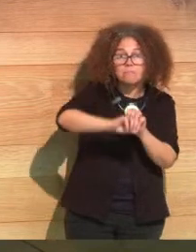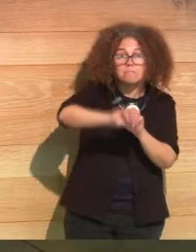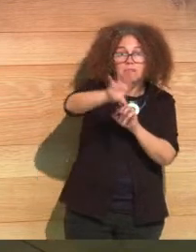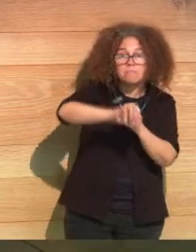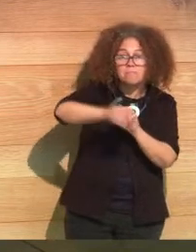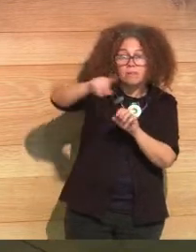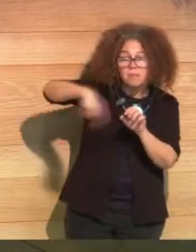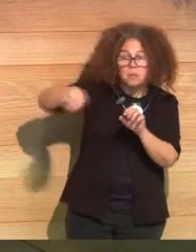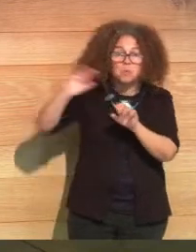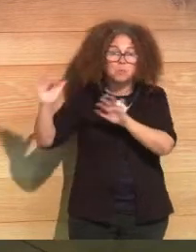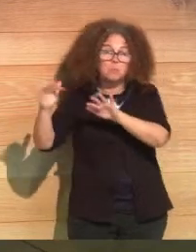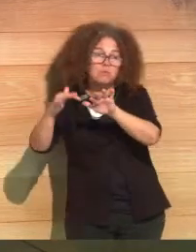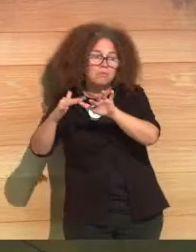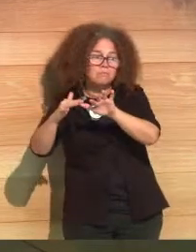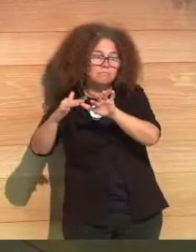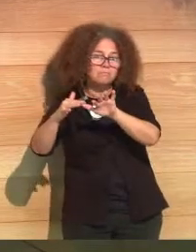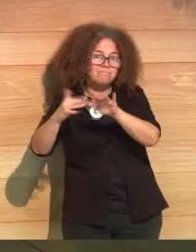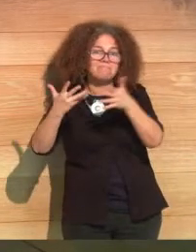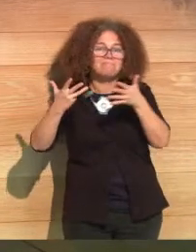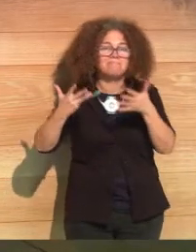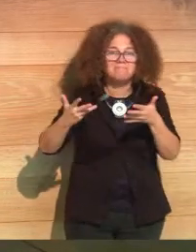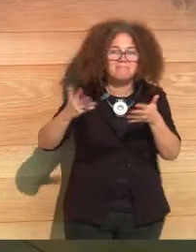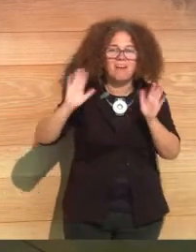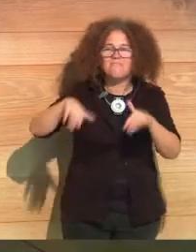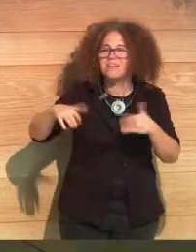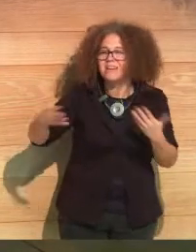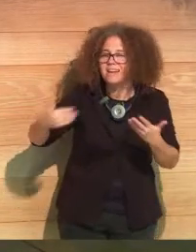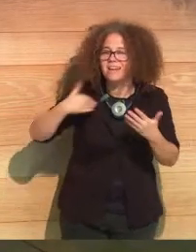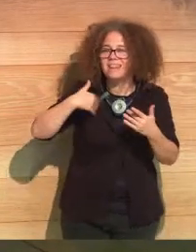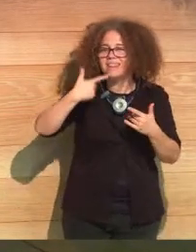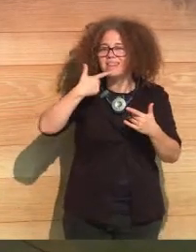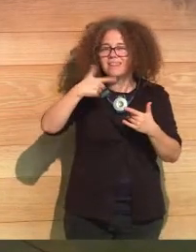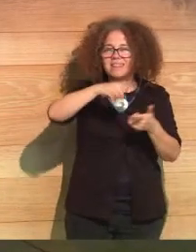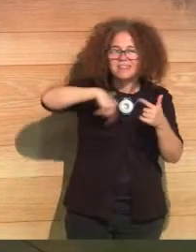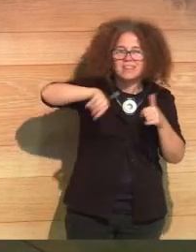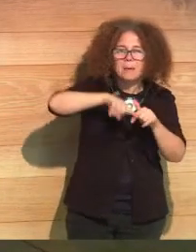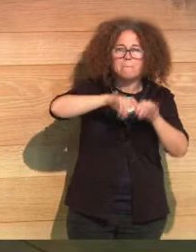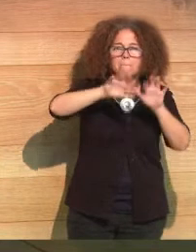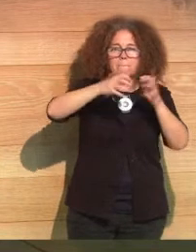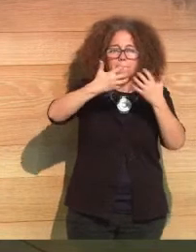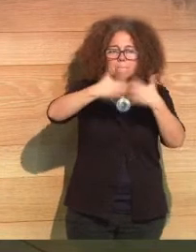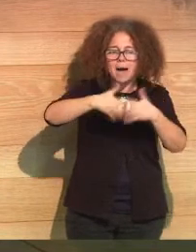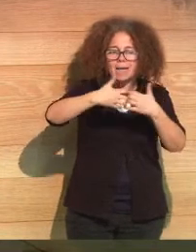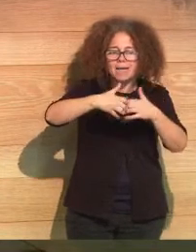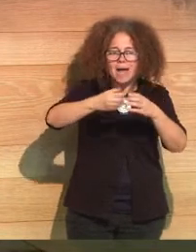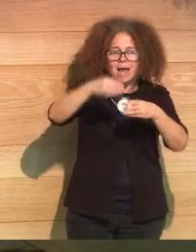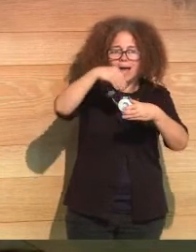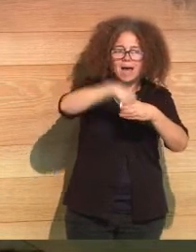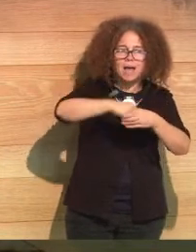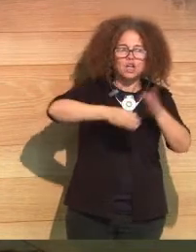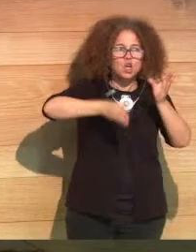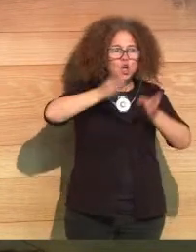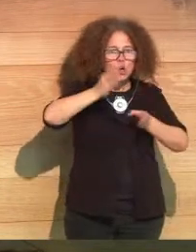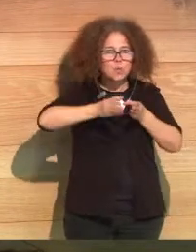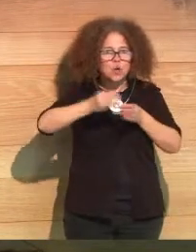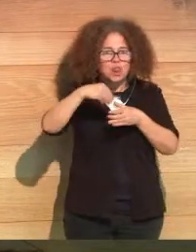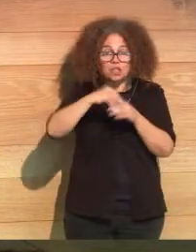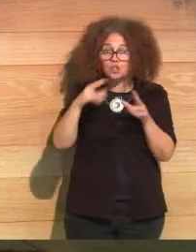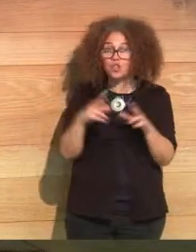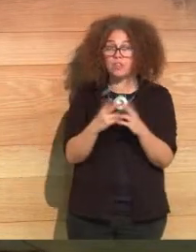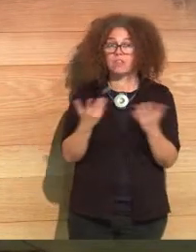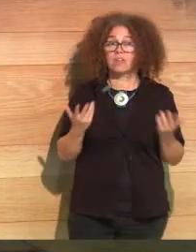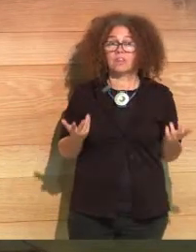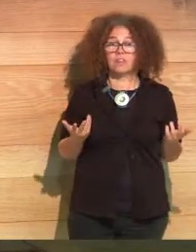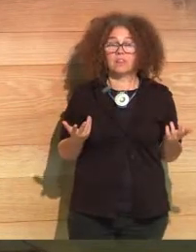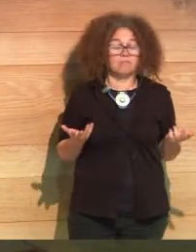also the place of technology and machines and robots in our society, because as we know, it's